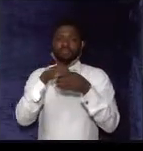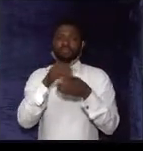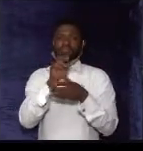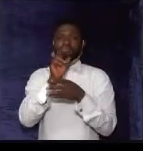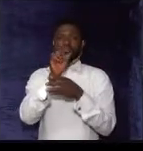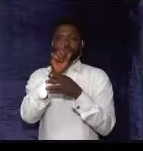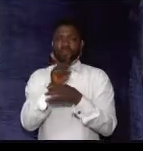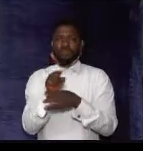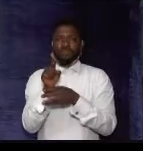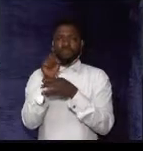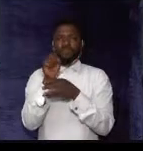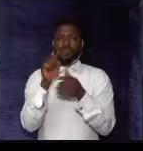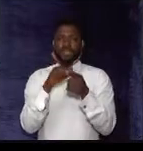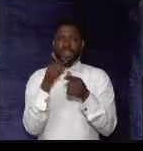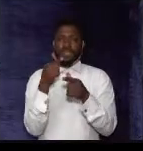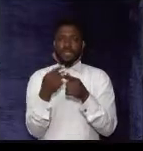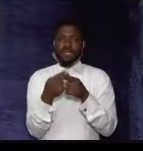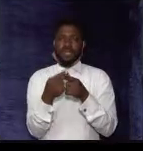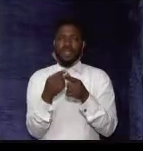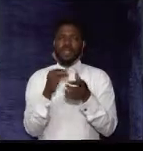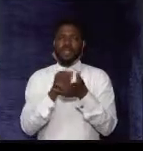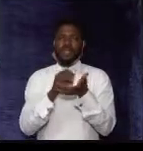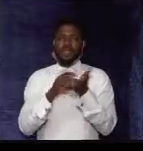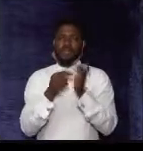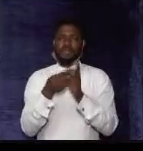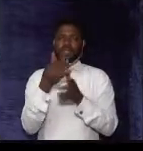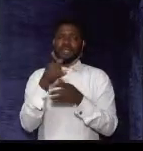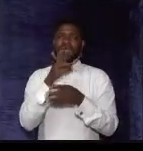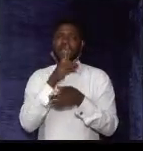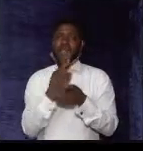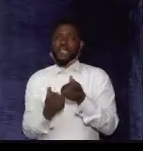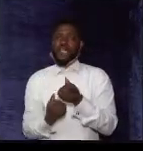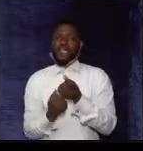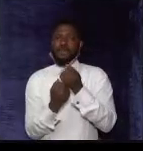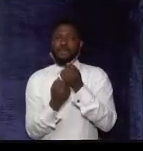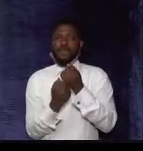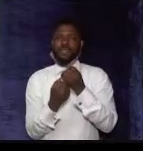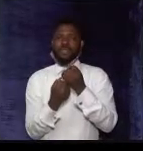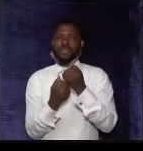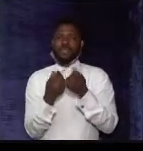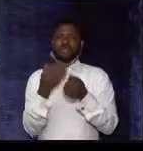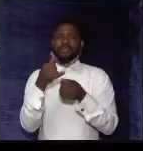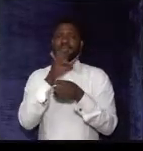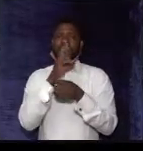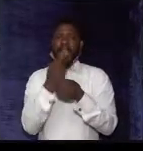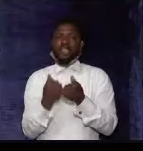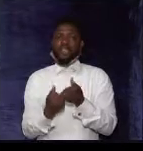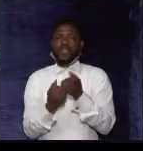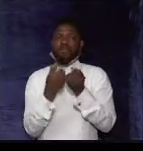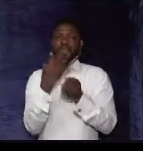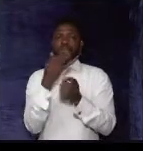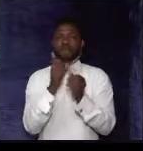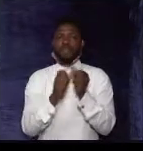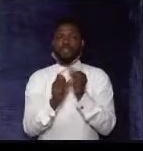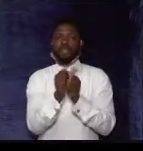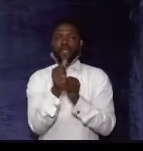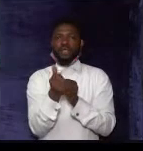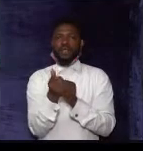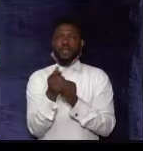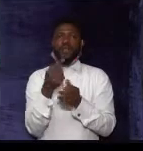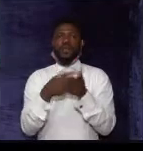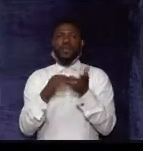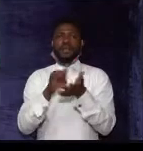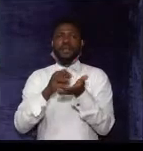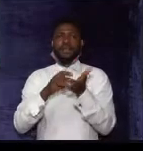U. Then that means that they are supplementary, or they are supplements of